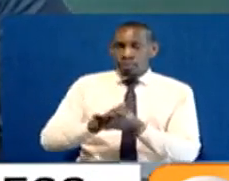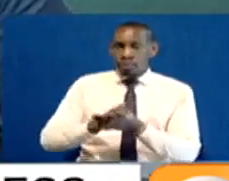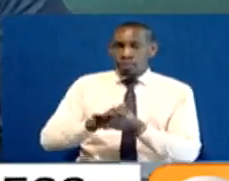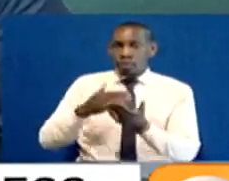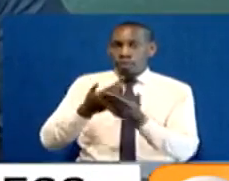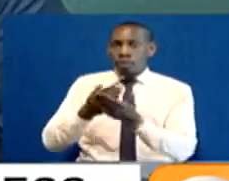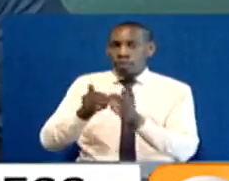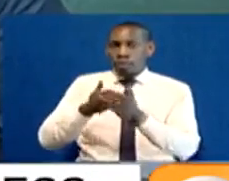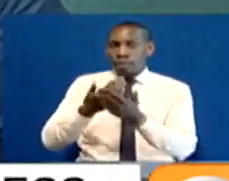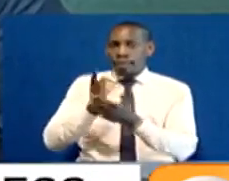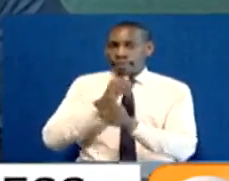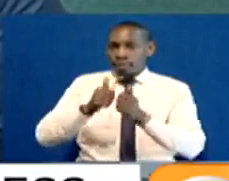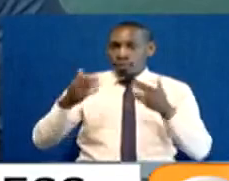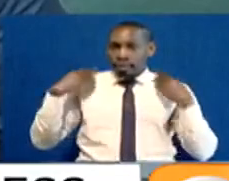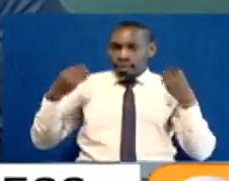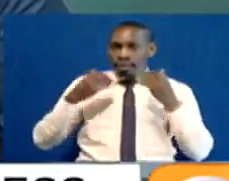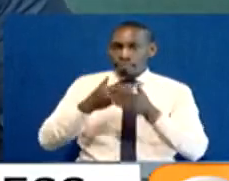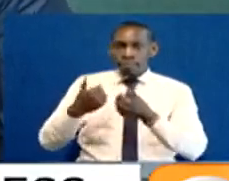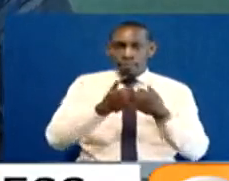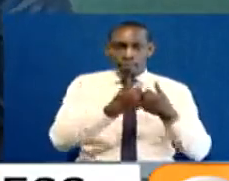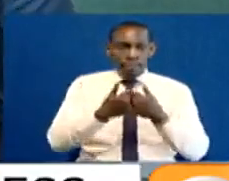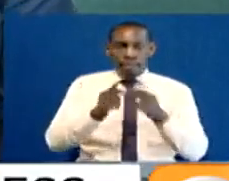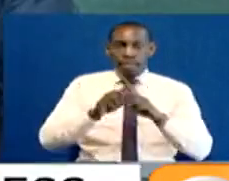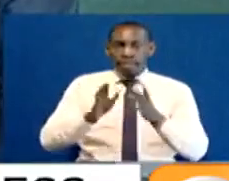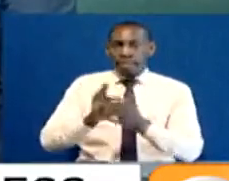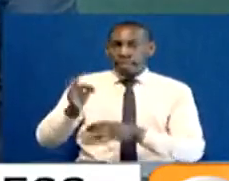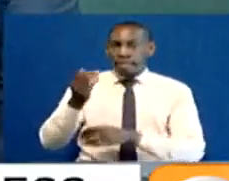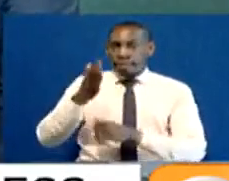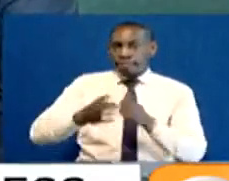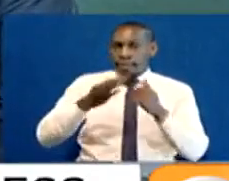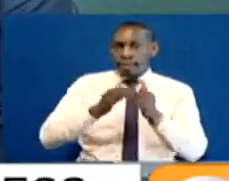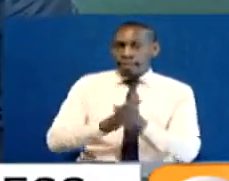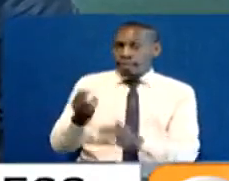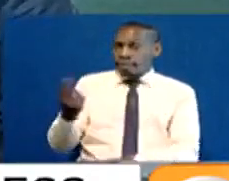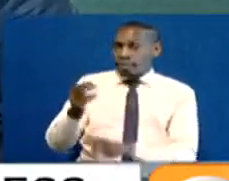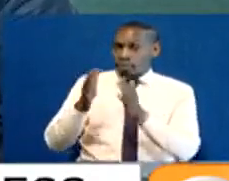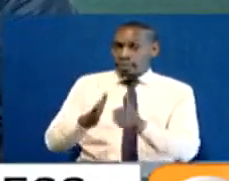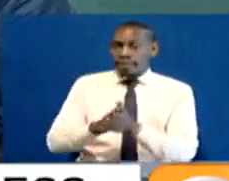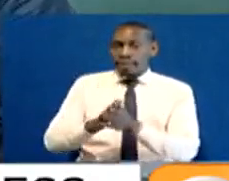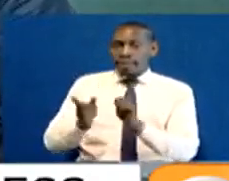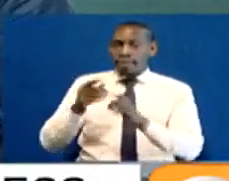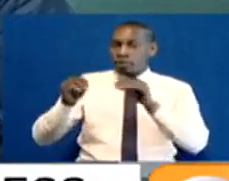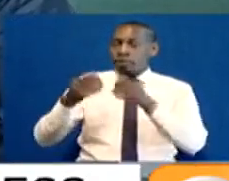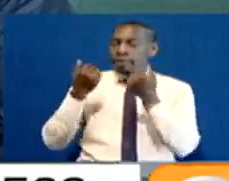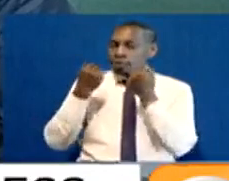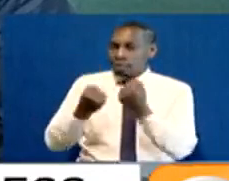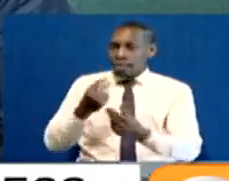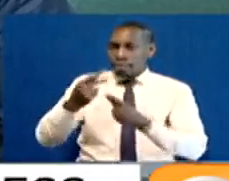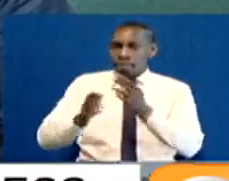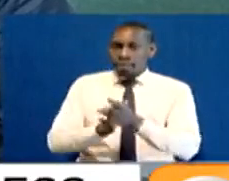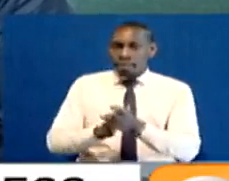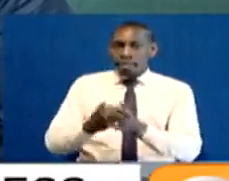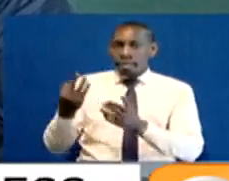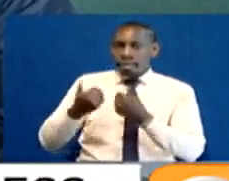well in training in Birmingham ahead of their matches that start on the 3rd of August. Now, the two went through a tough qualification process of